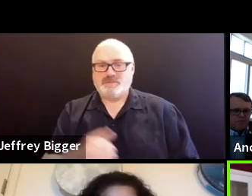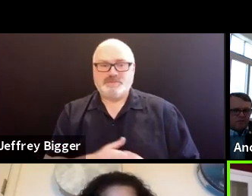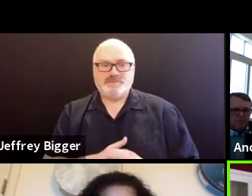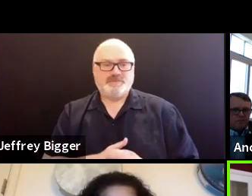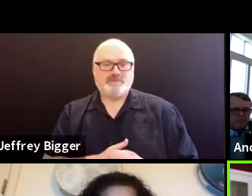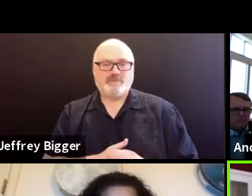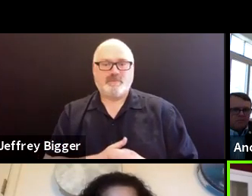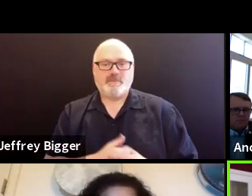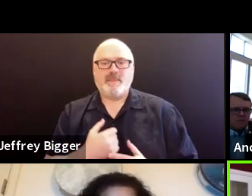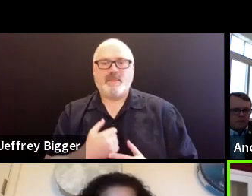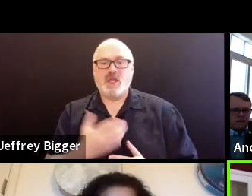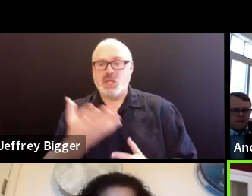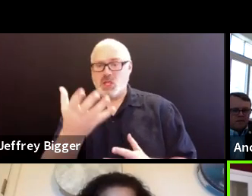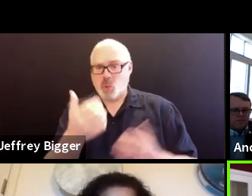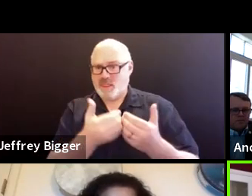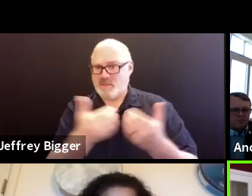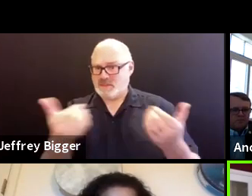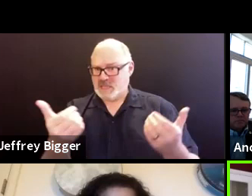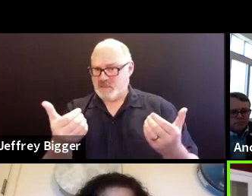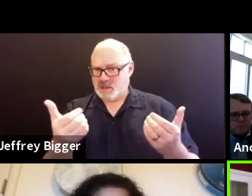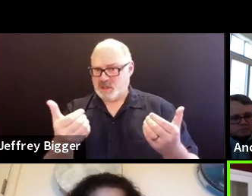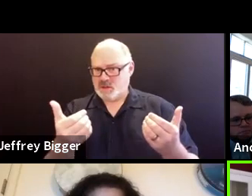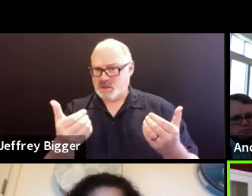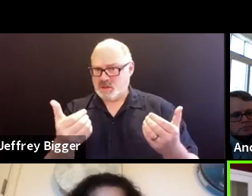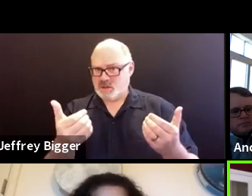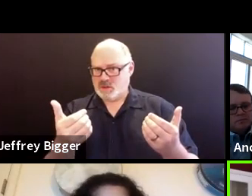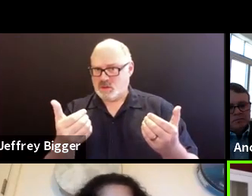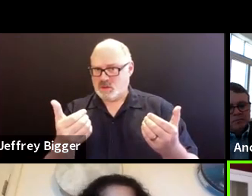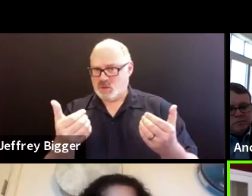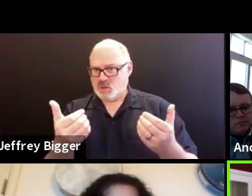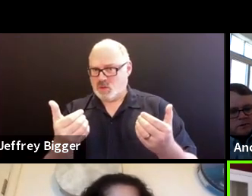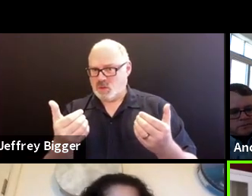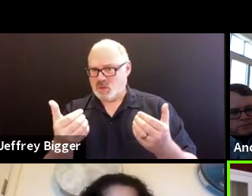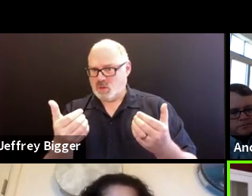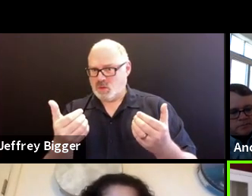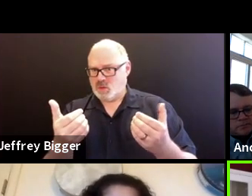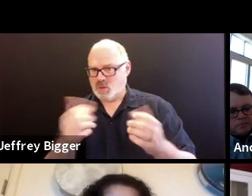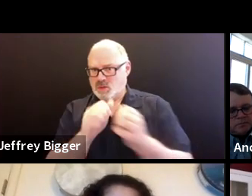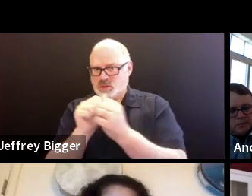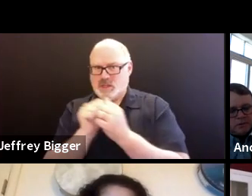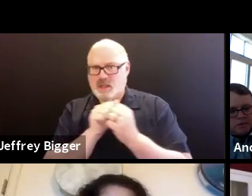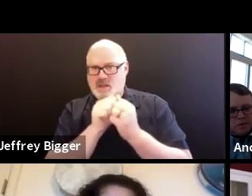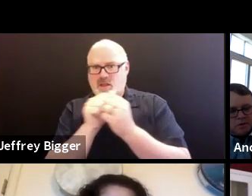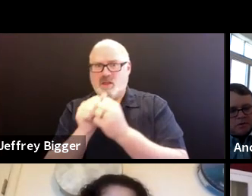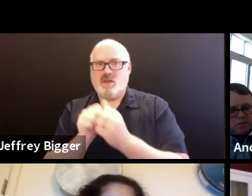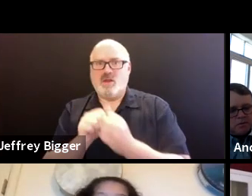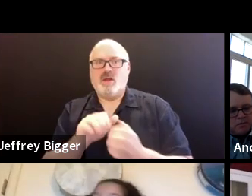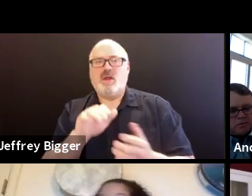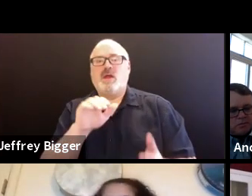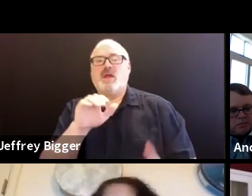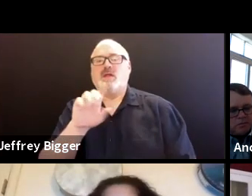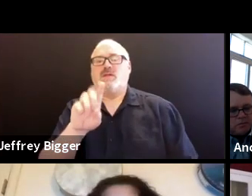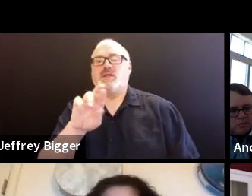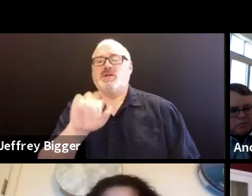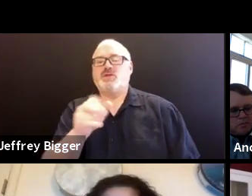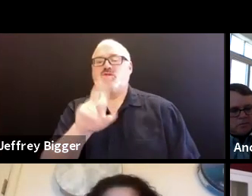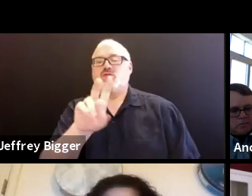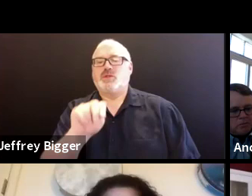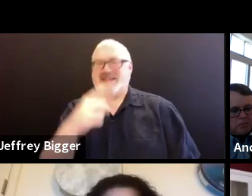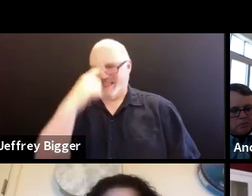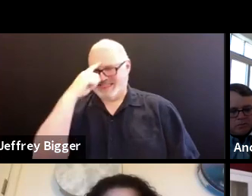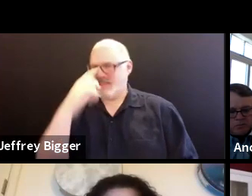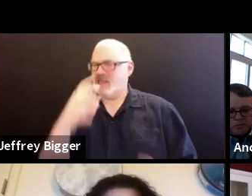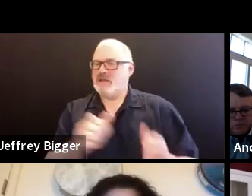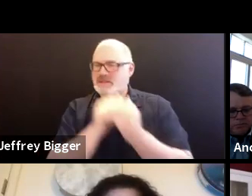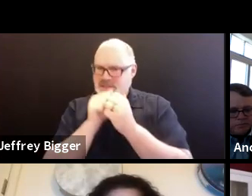So you want them separate or combined? Dr. Jordan, I would recommend that this be combined, and then I